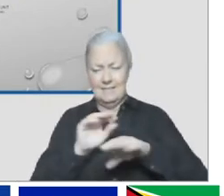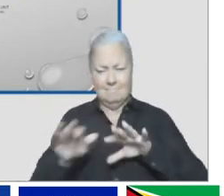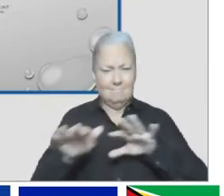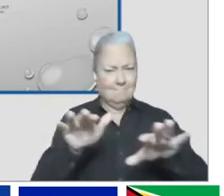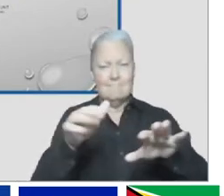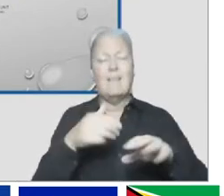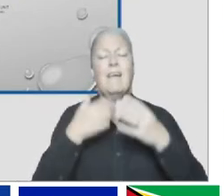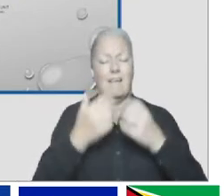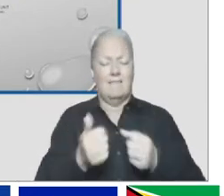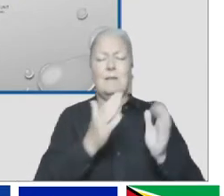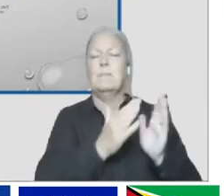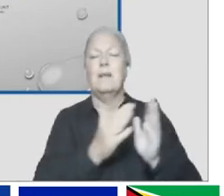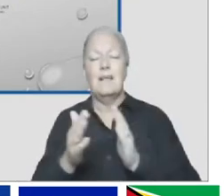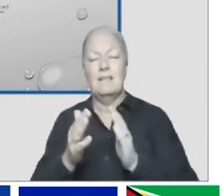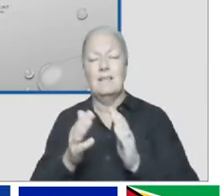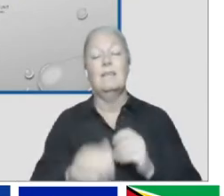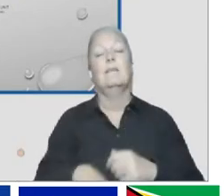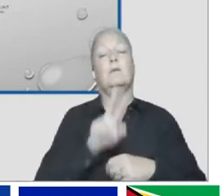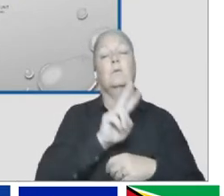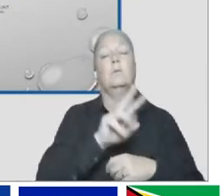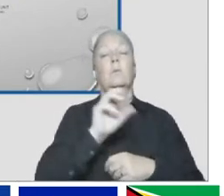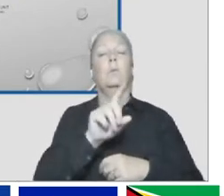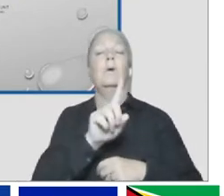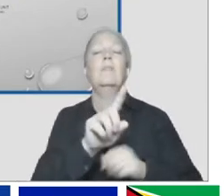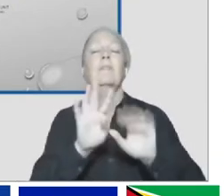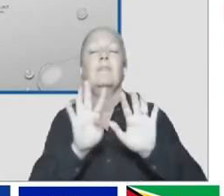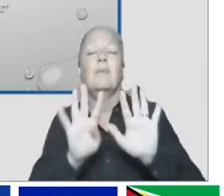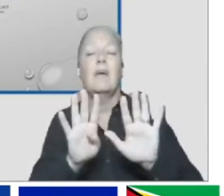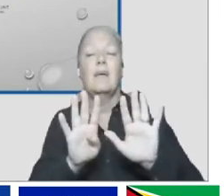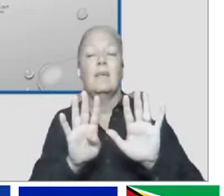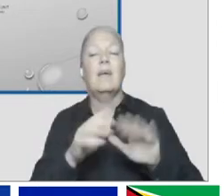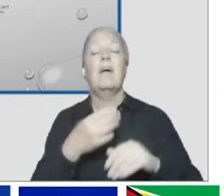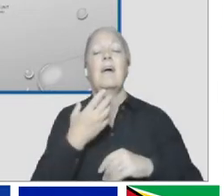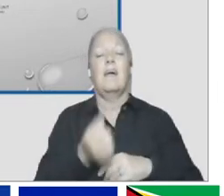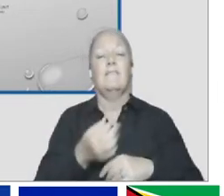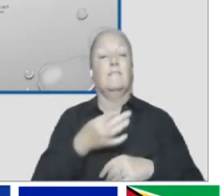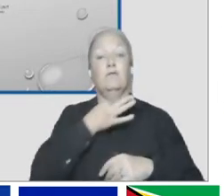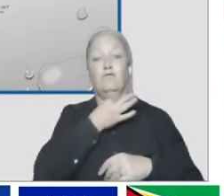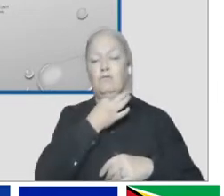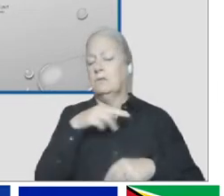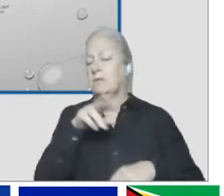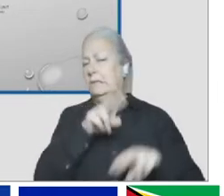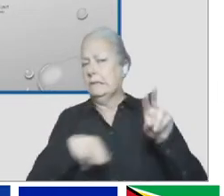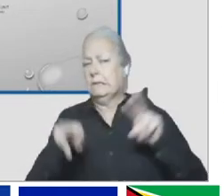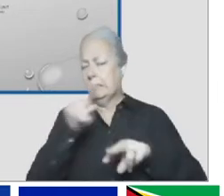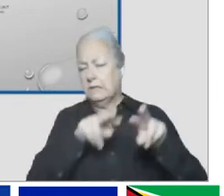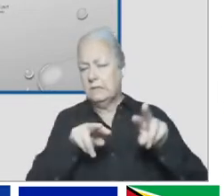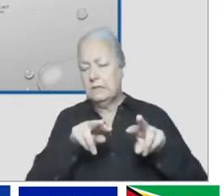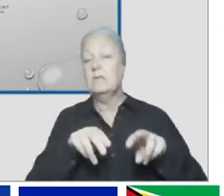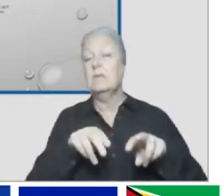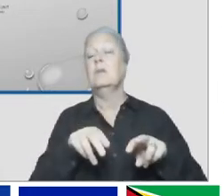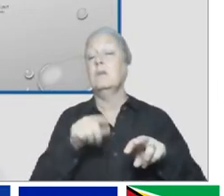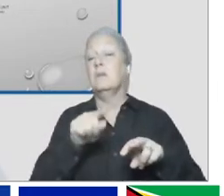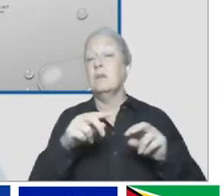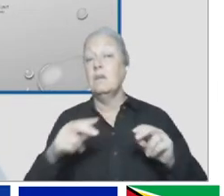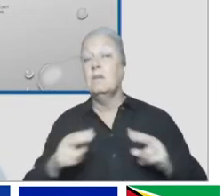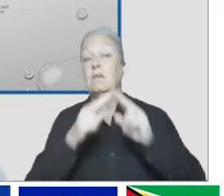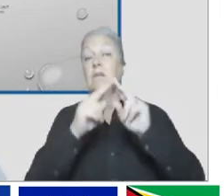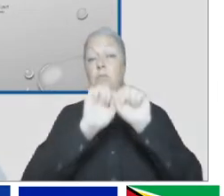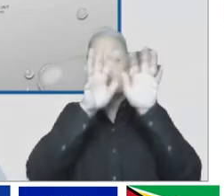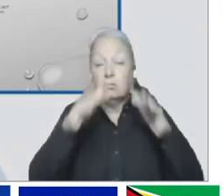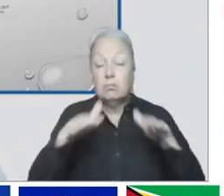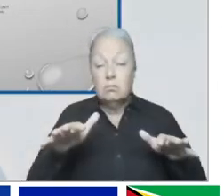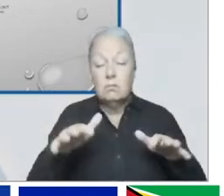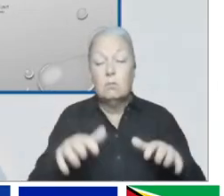requisite health assessments, risk assessments, and volcanic eruption, hurricanes, and pandemic were listed among